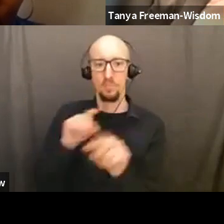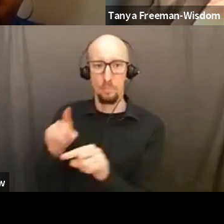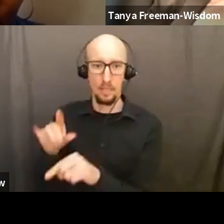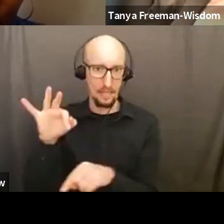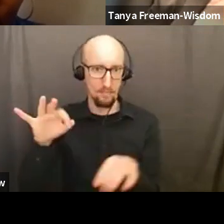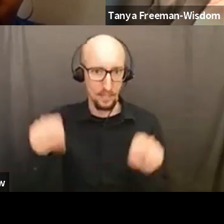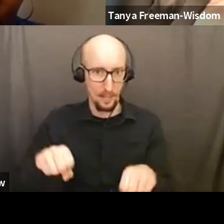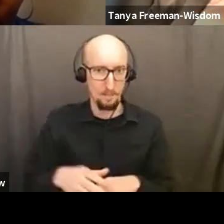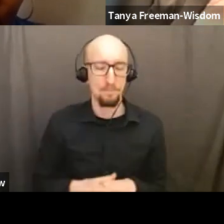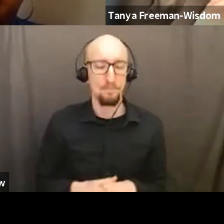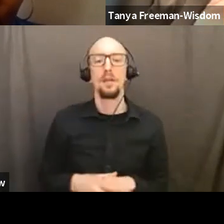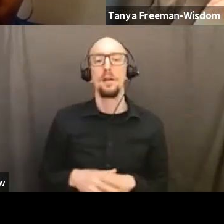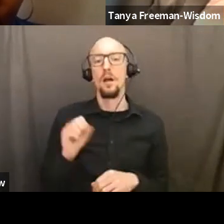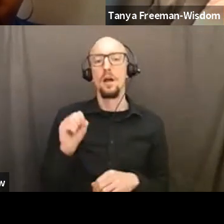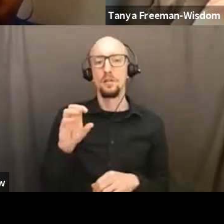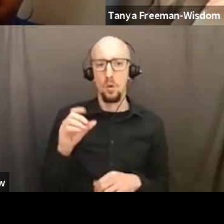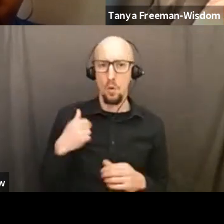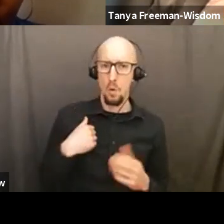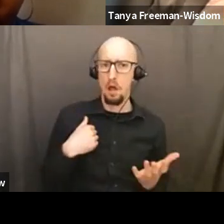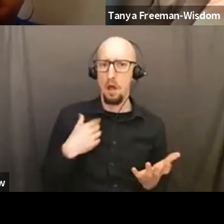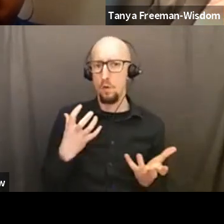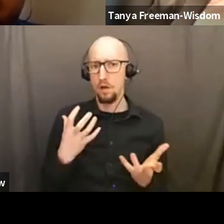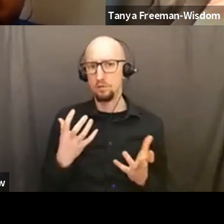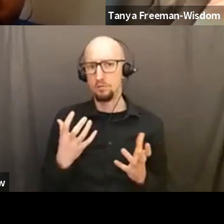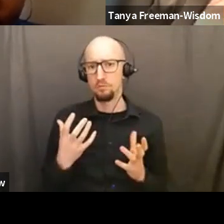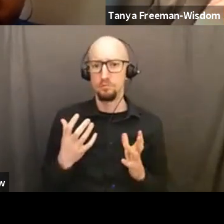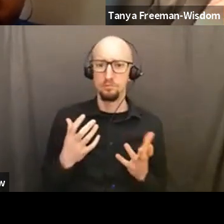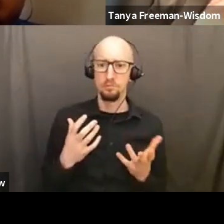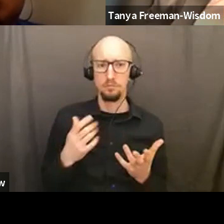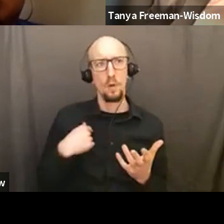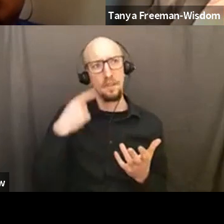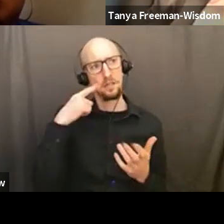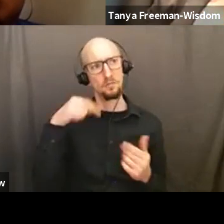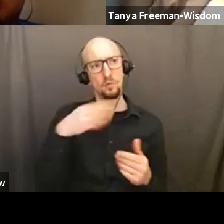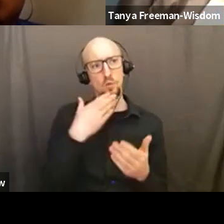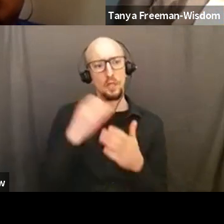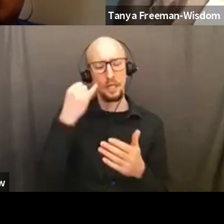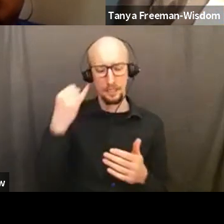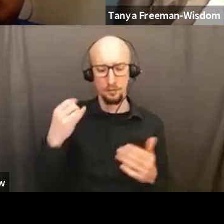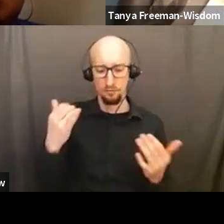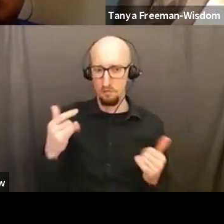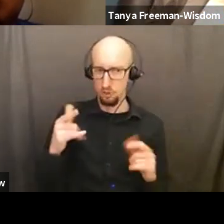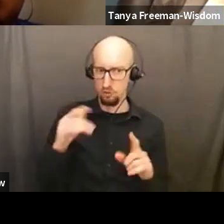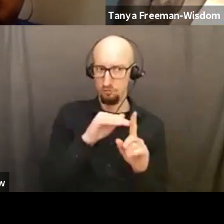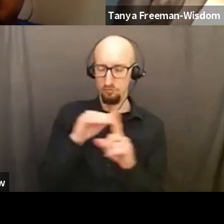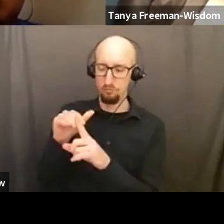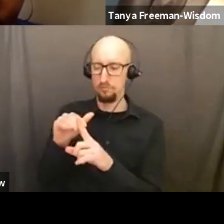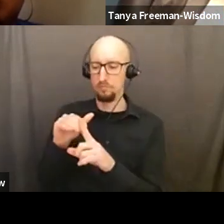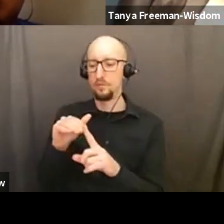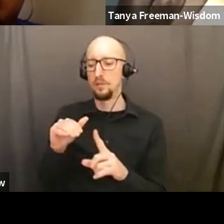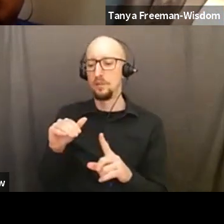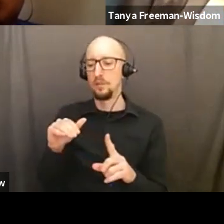And so I actually think this is appropriate, just as a reminder